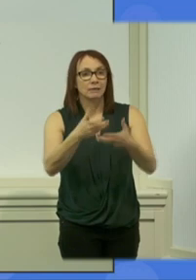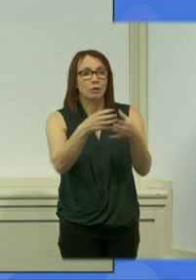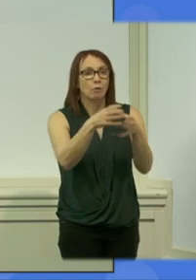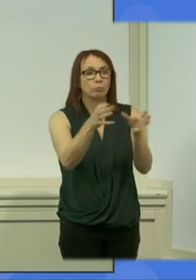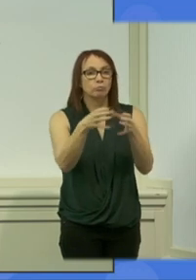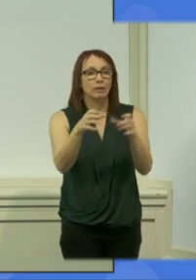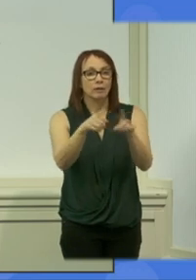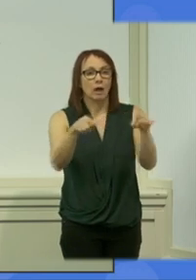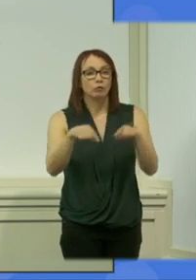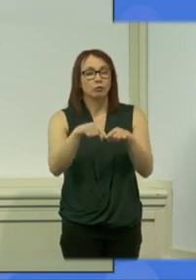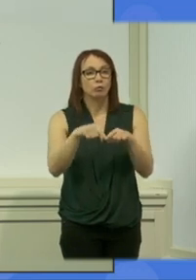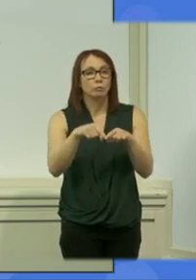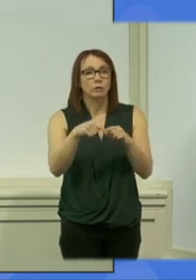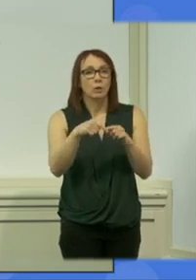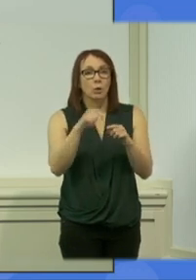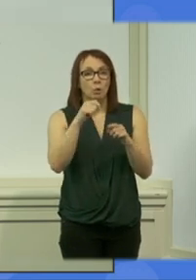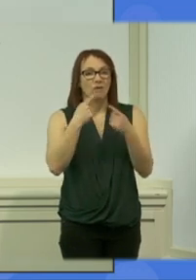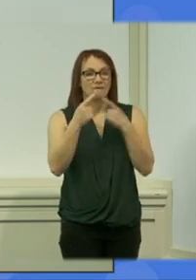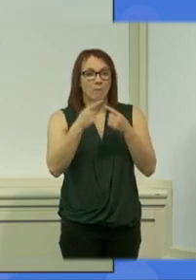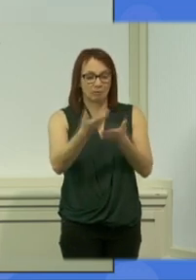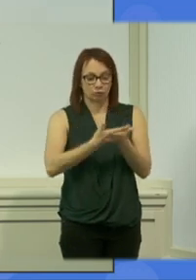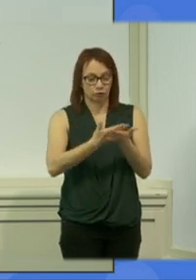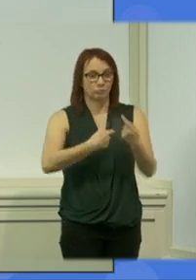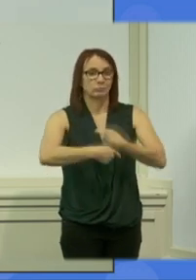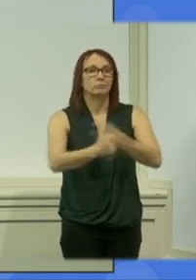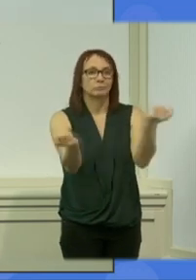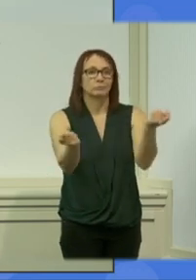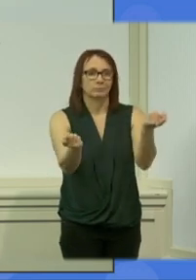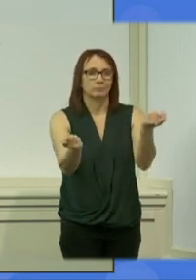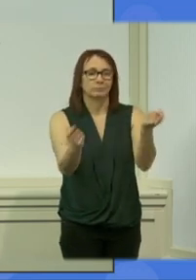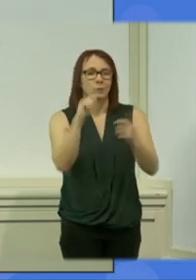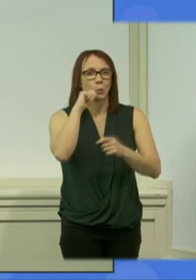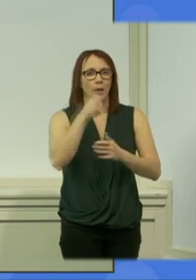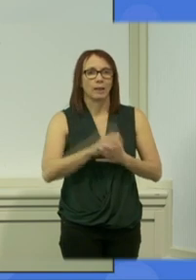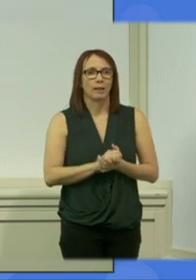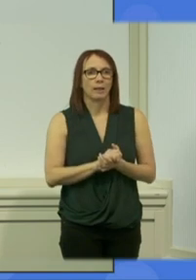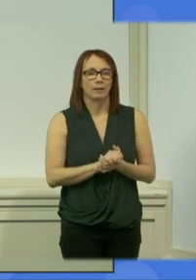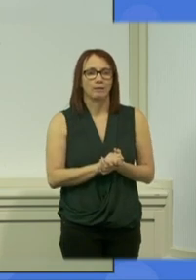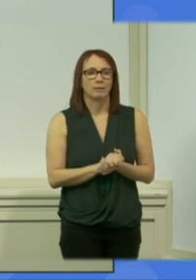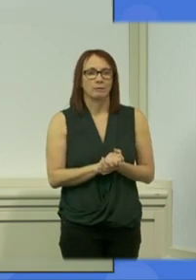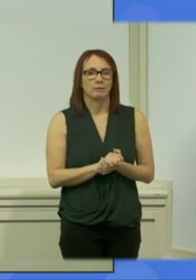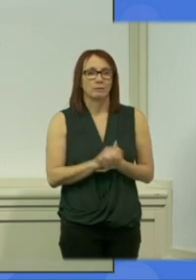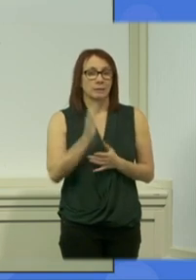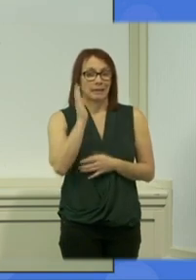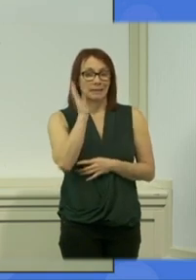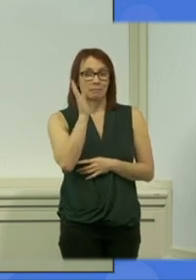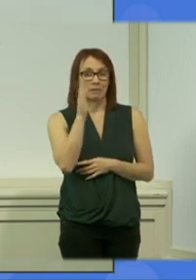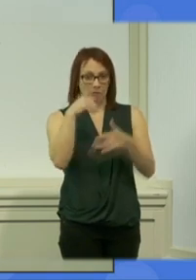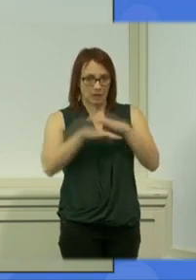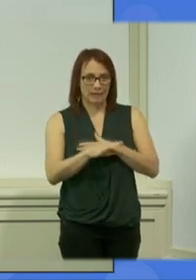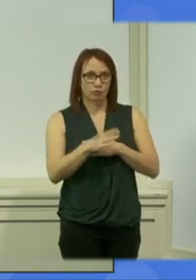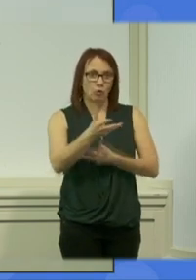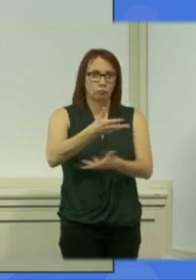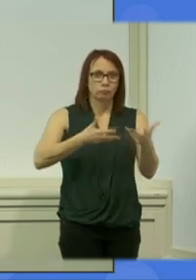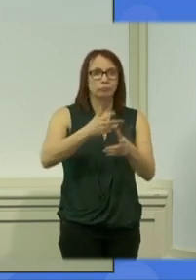will have copies of the slides that all the presenters are showing today. So you will have some copies on your table. And the speakers will be joining us a little bit